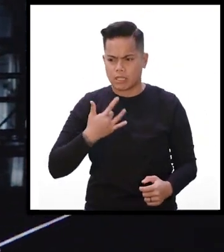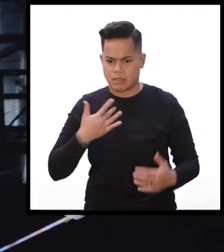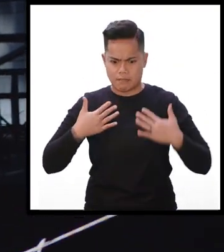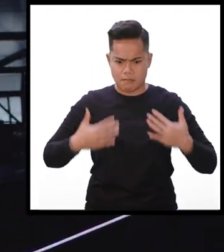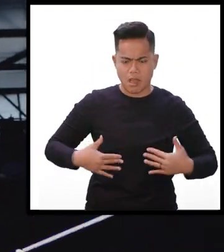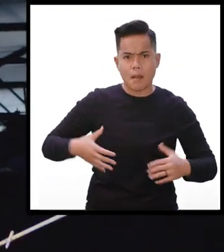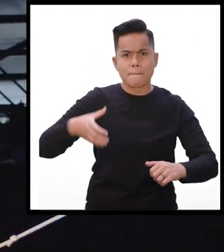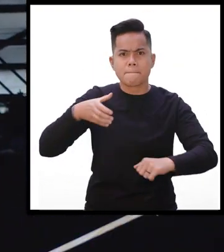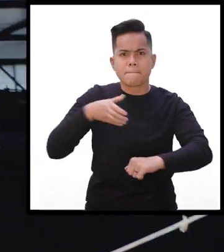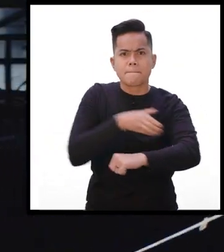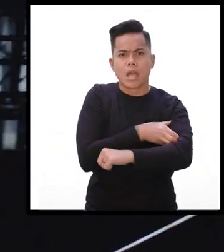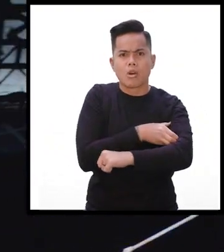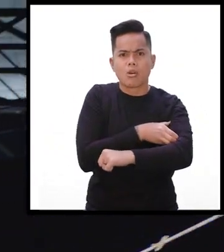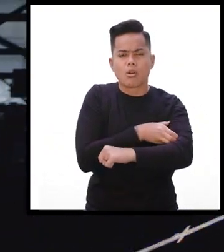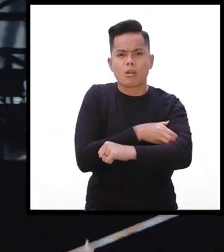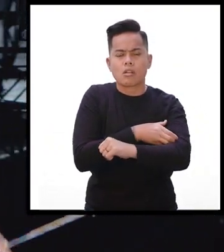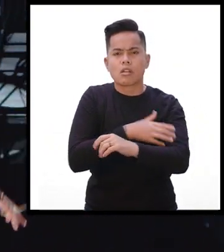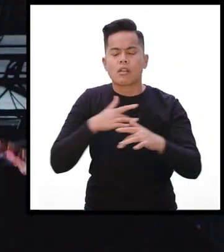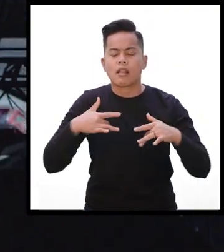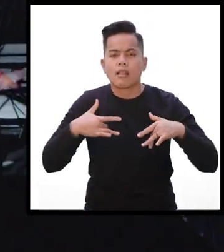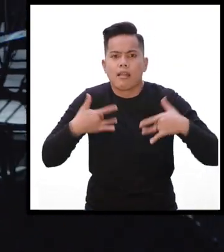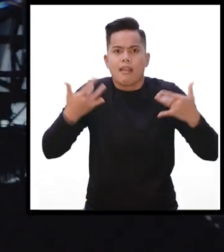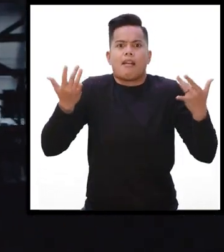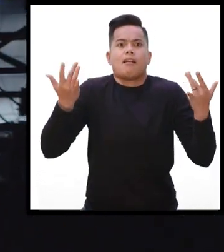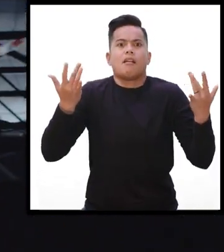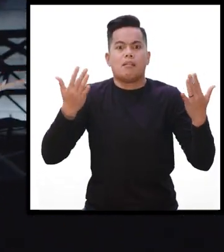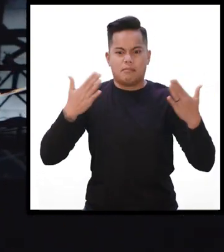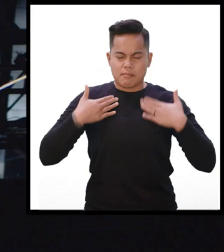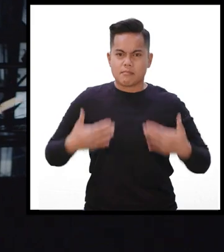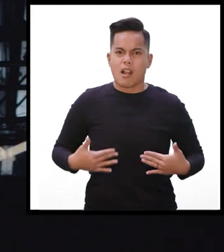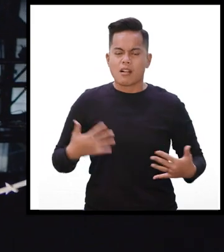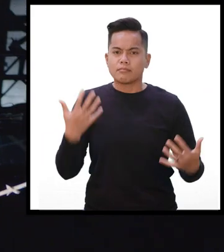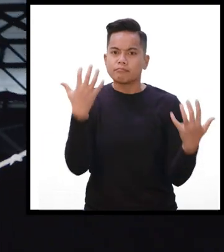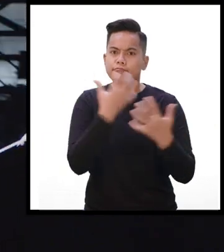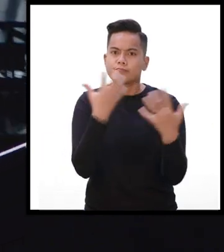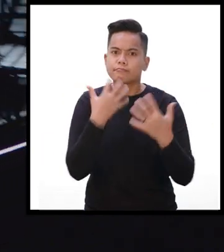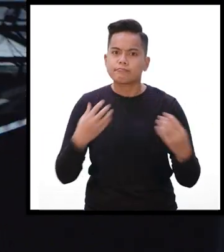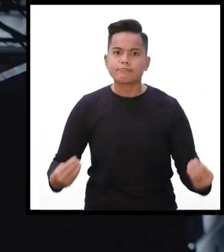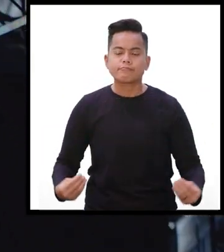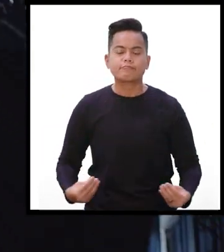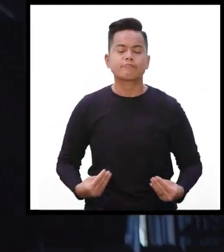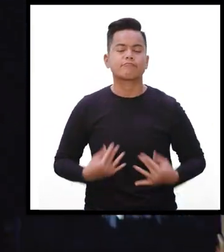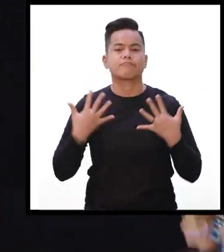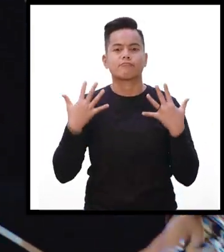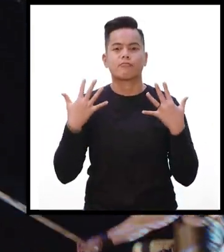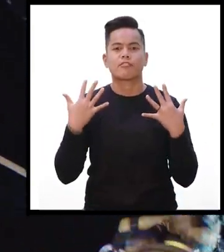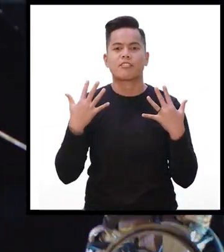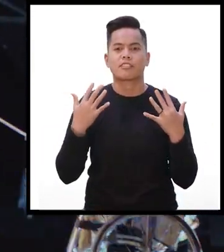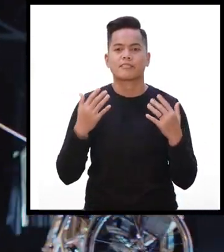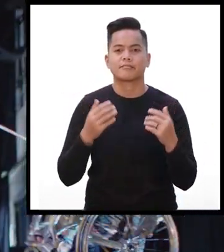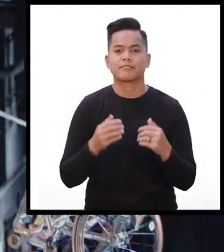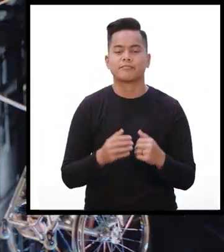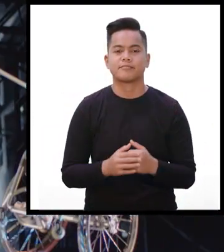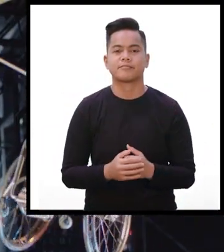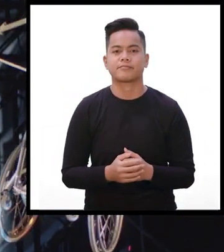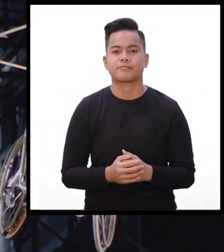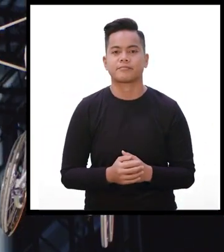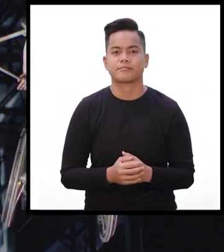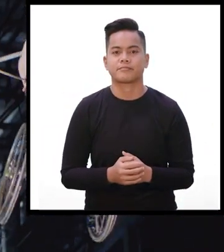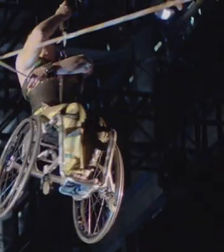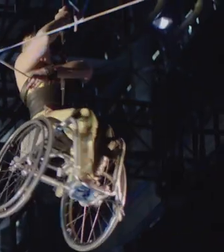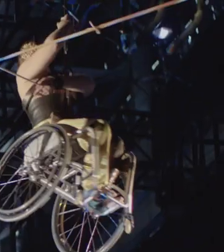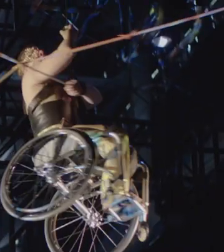body, the power, the lightness. This body is giving me so much